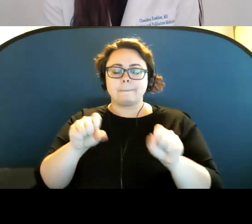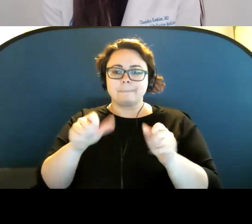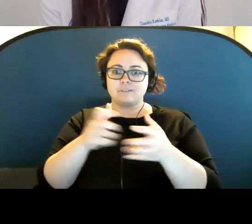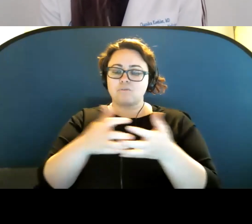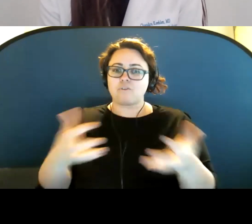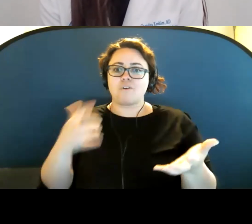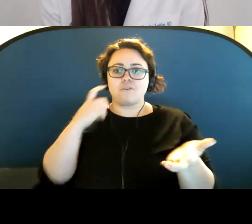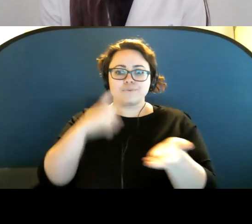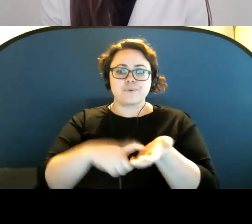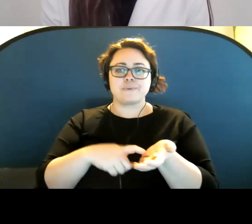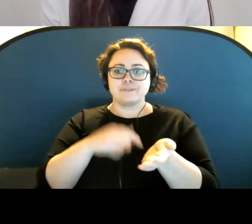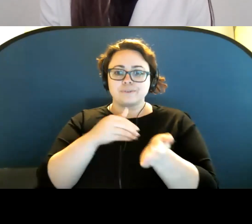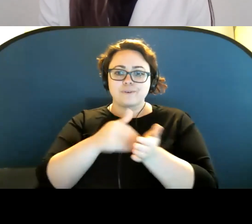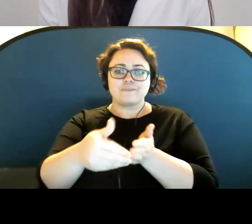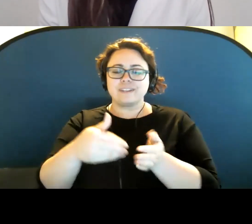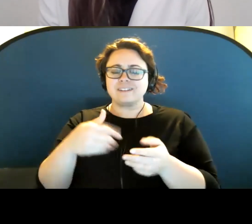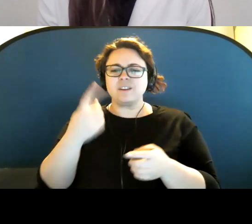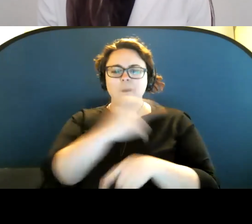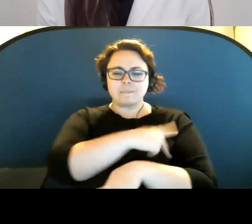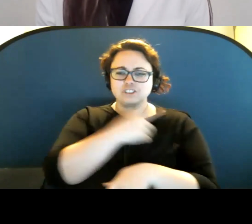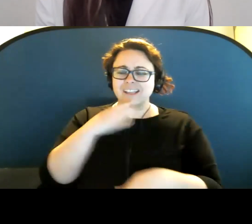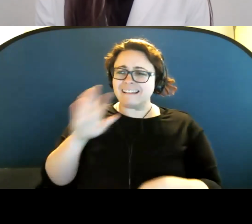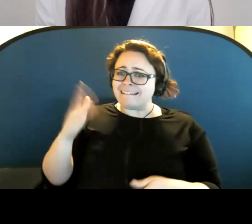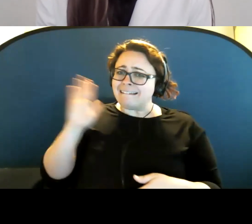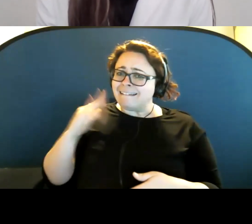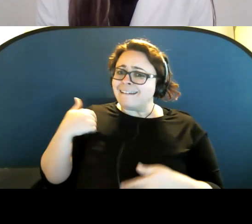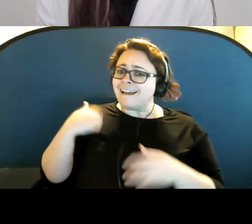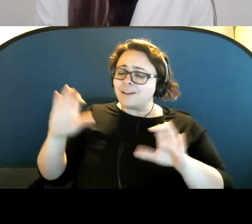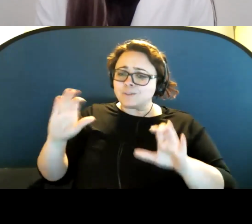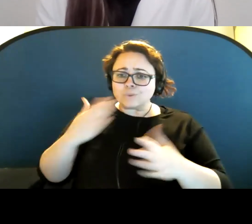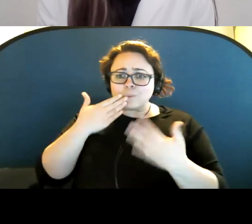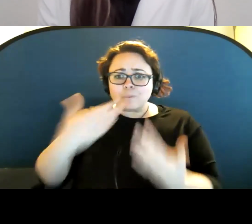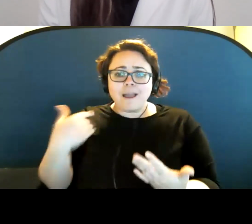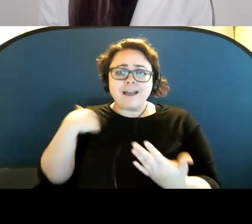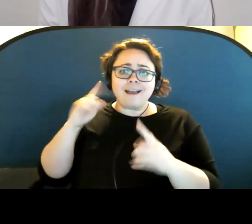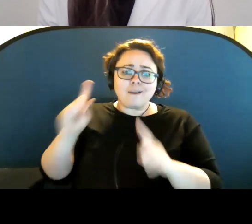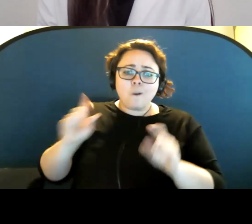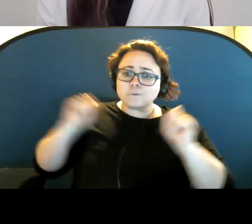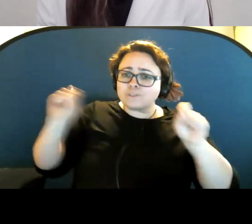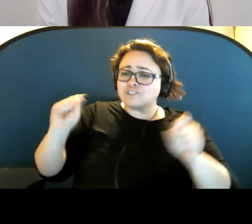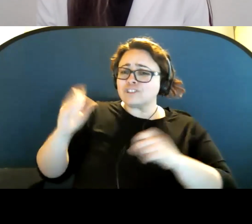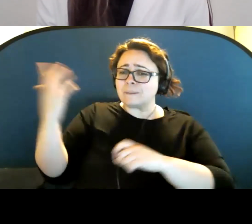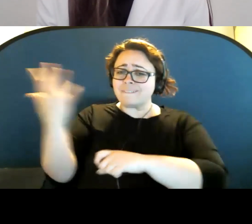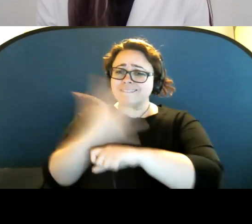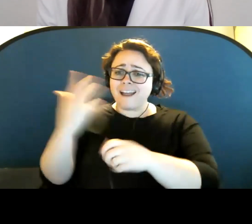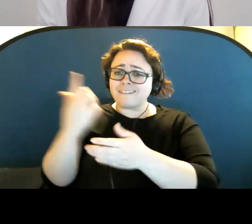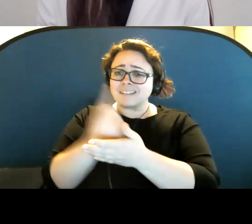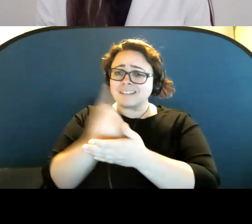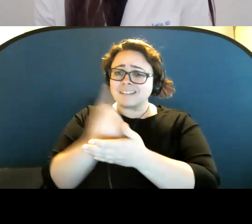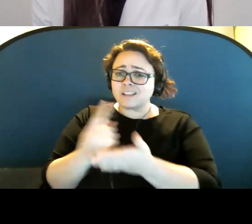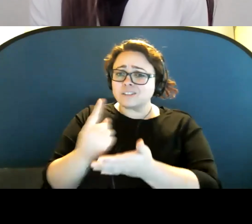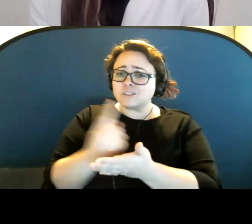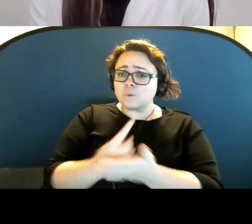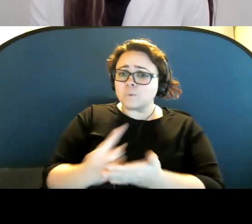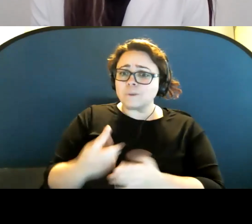One of my patients said, I was doing so well. I was going to the gym 5 days a week before COVID, and now